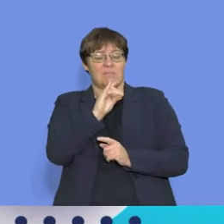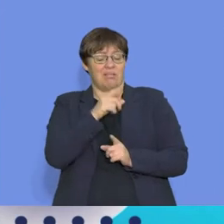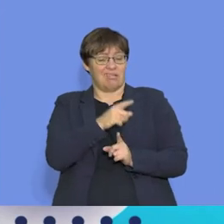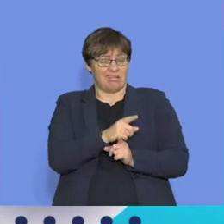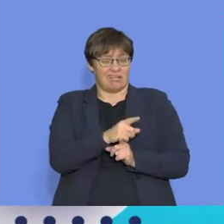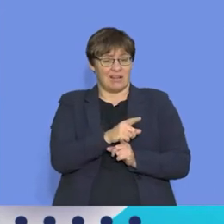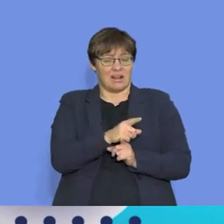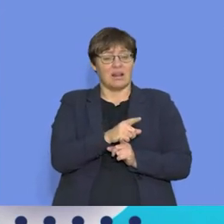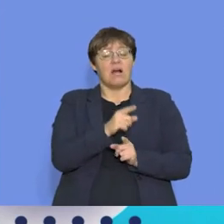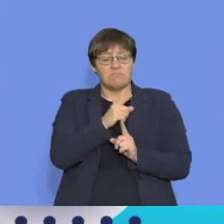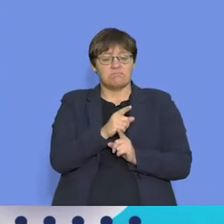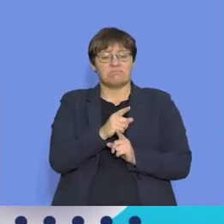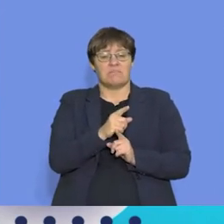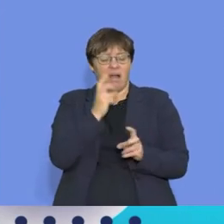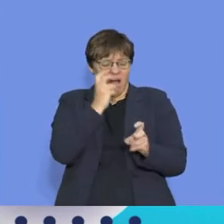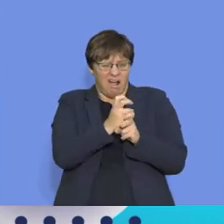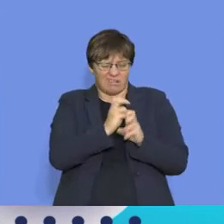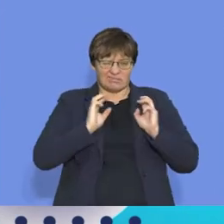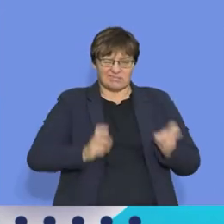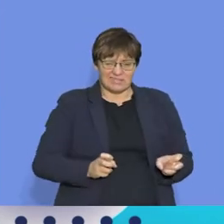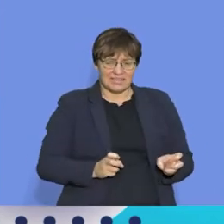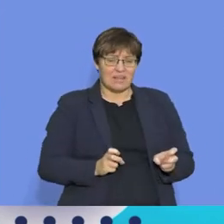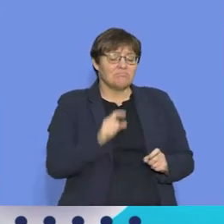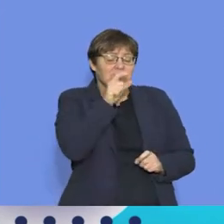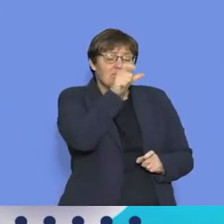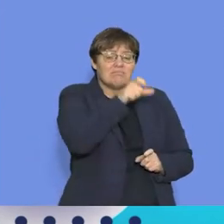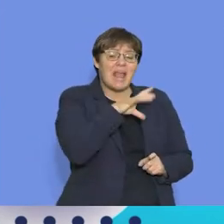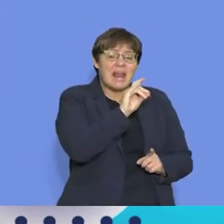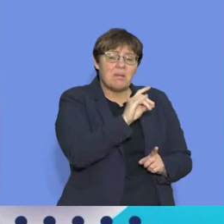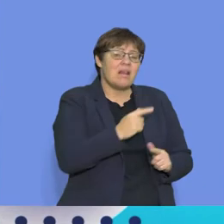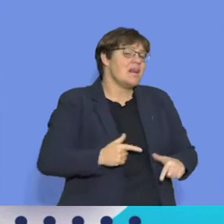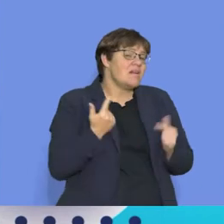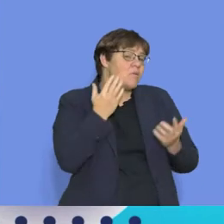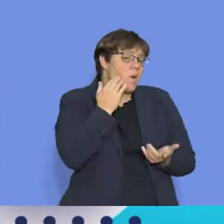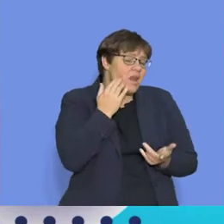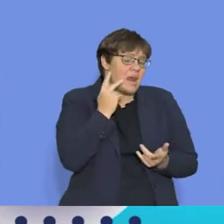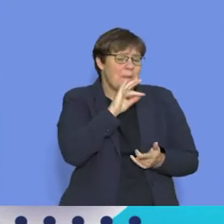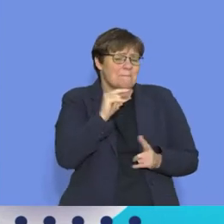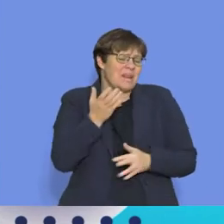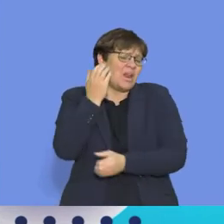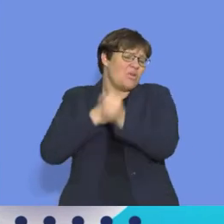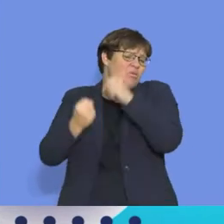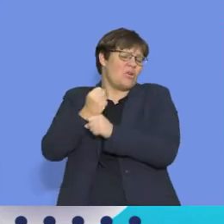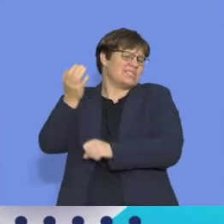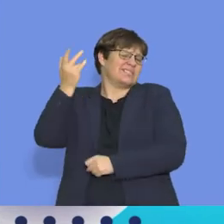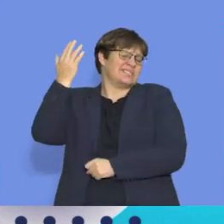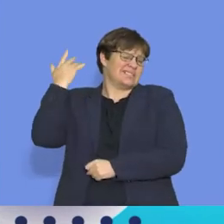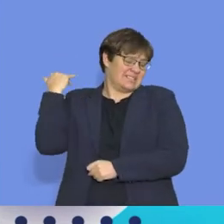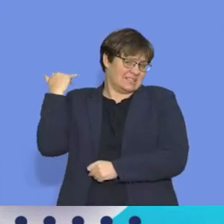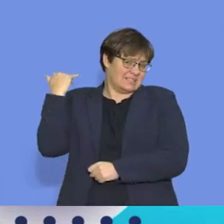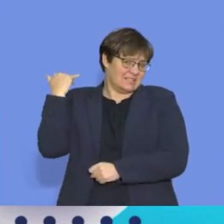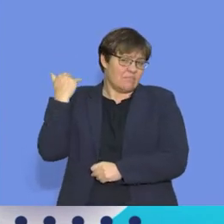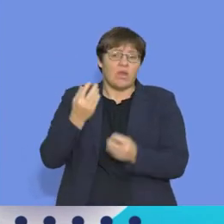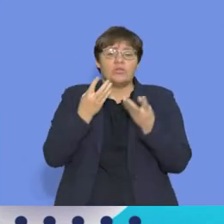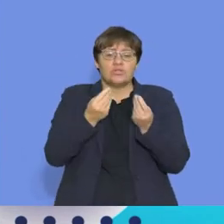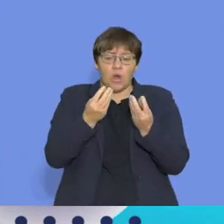many millions of years ago. Please remember, in most cases, the soft parts of a dead